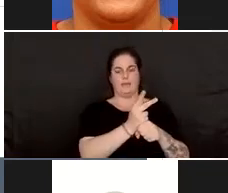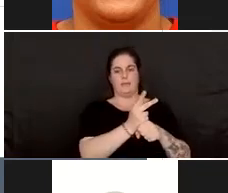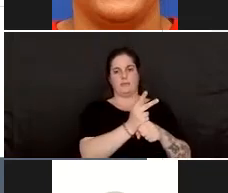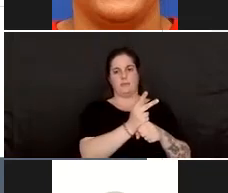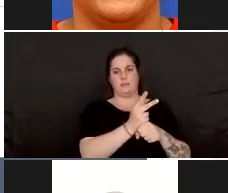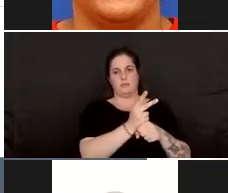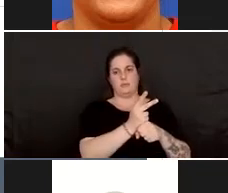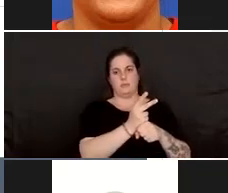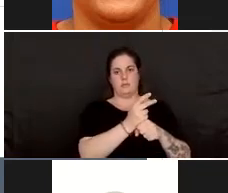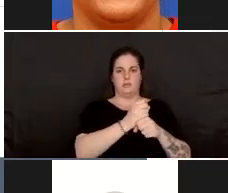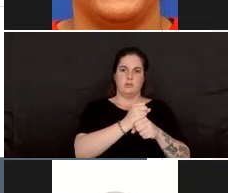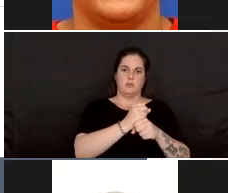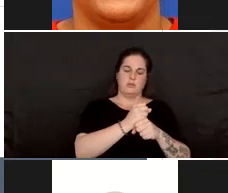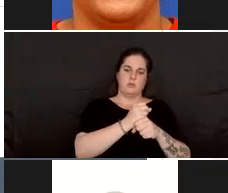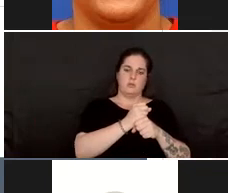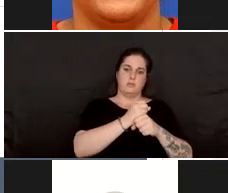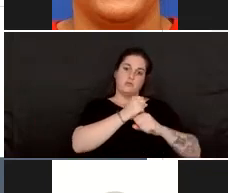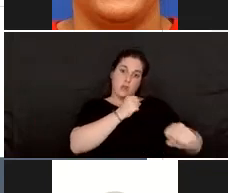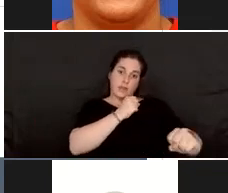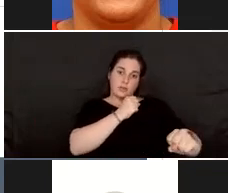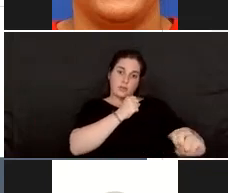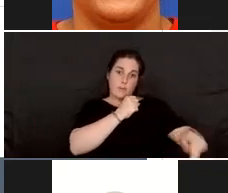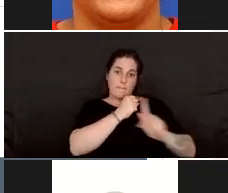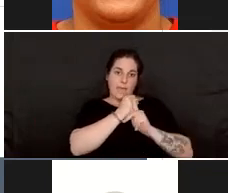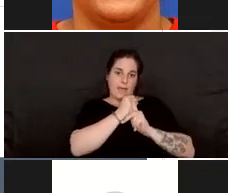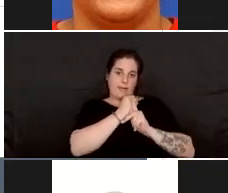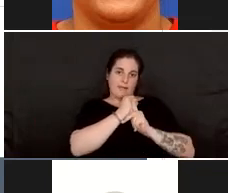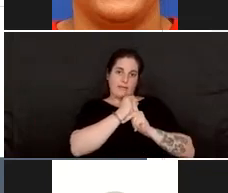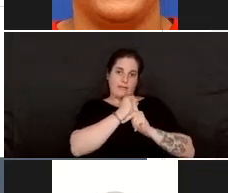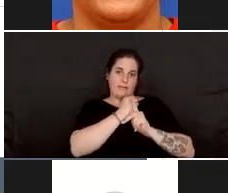direction back toward equilibrium.